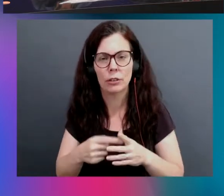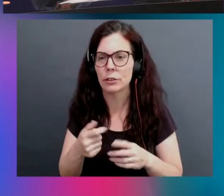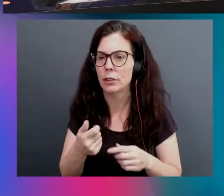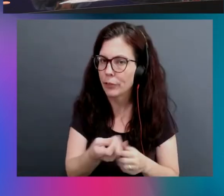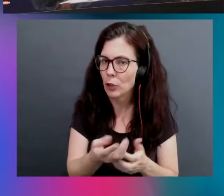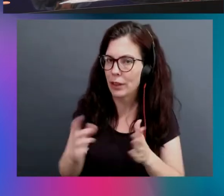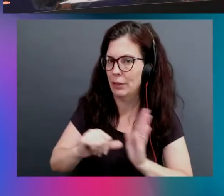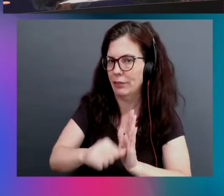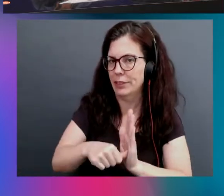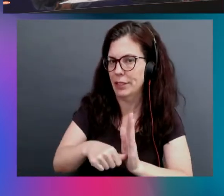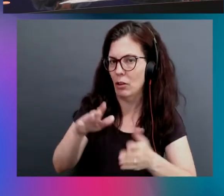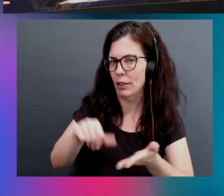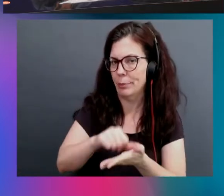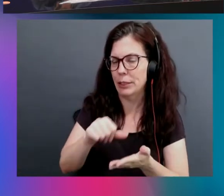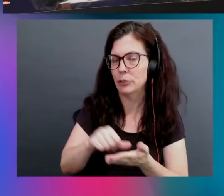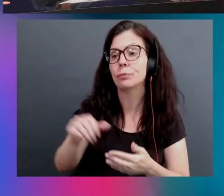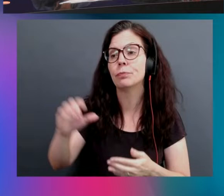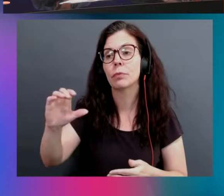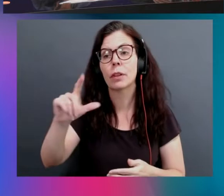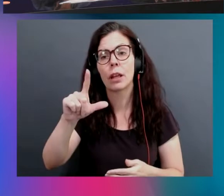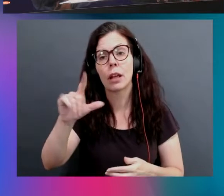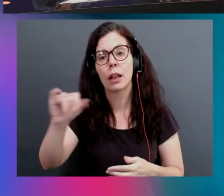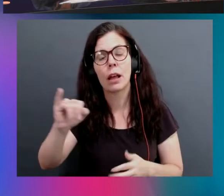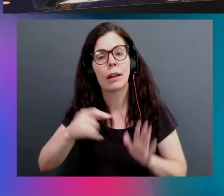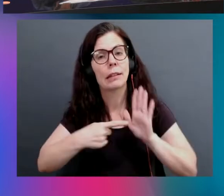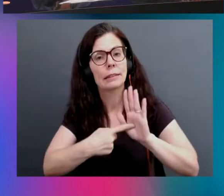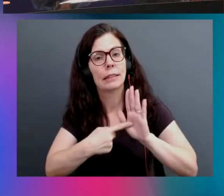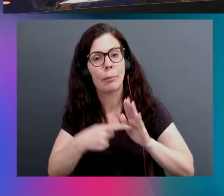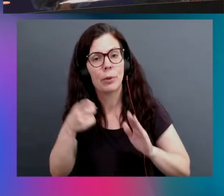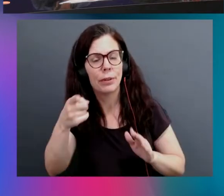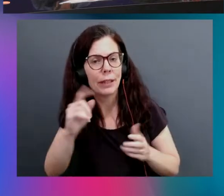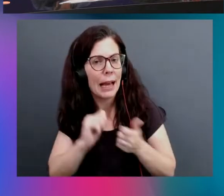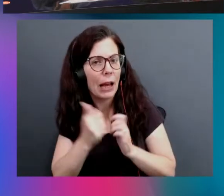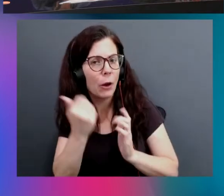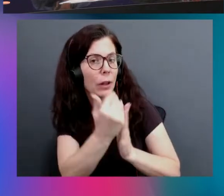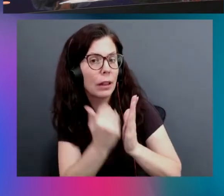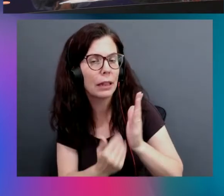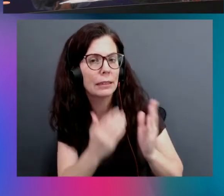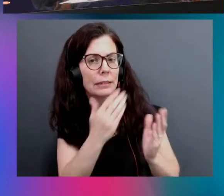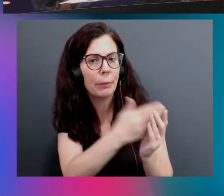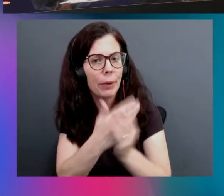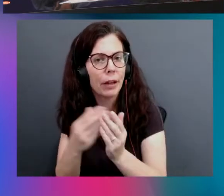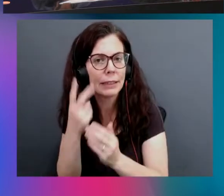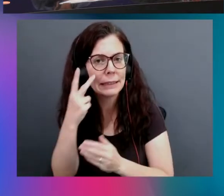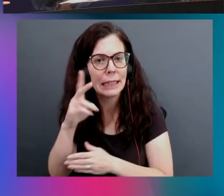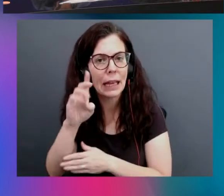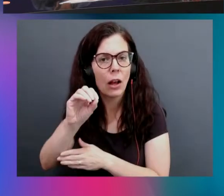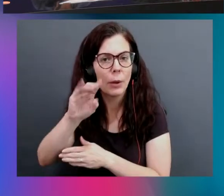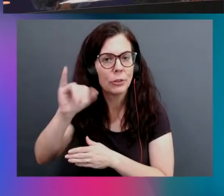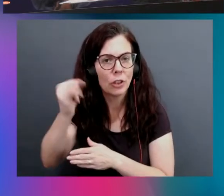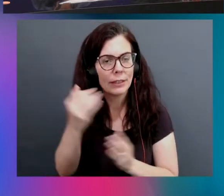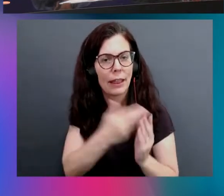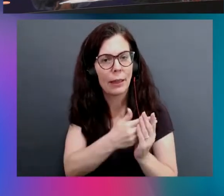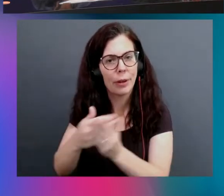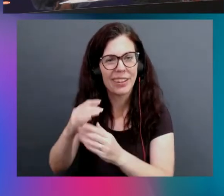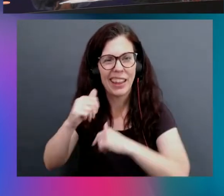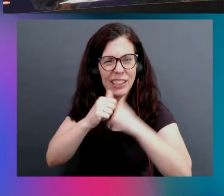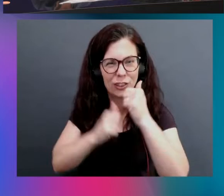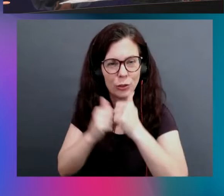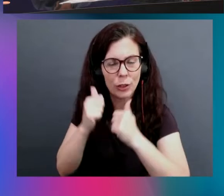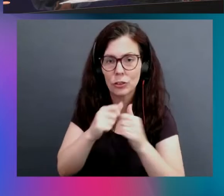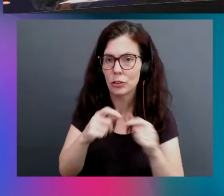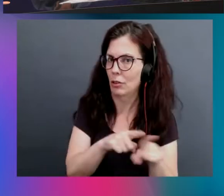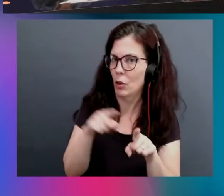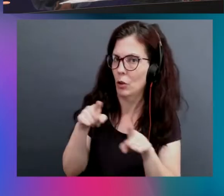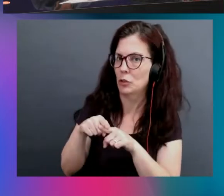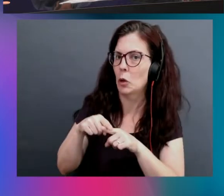a CLI example. This is how to list the bucket, see the objects in the bucket and the bucket structure. But you can also explore right here